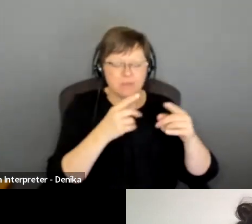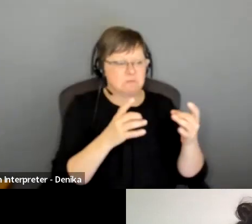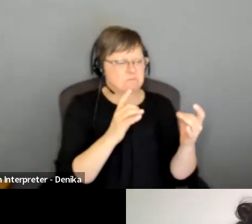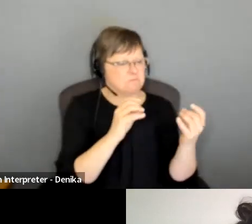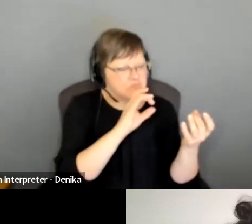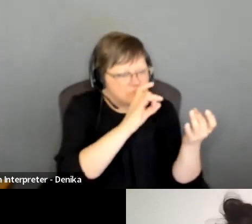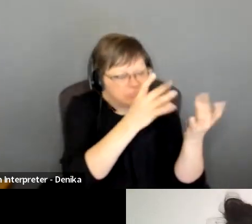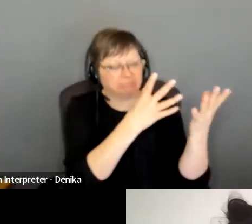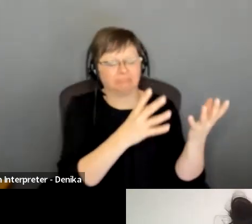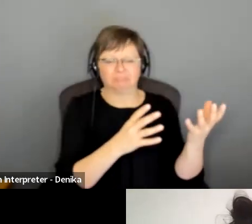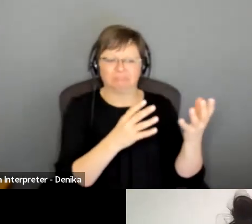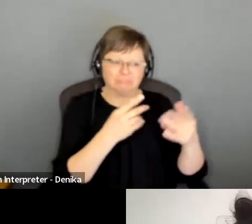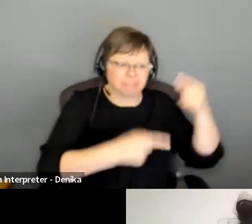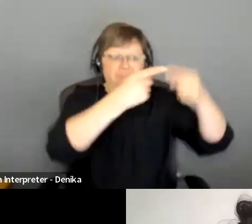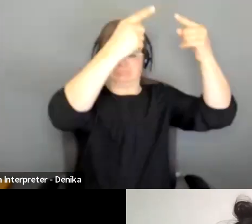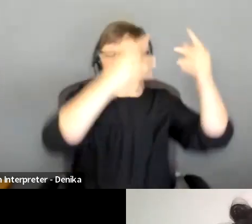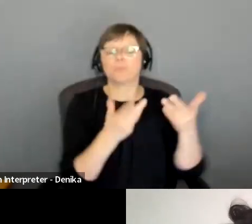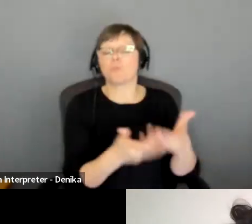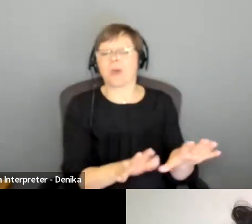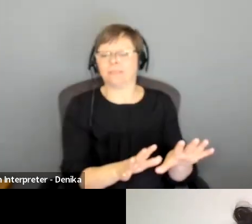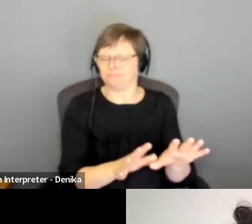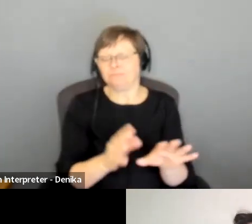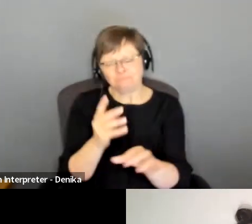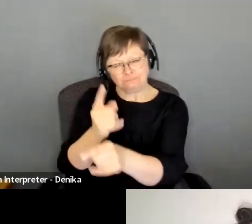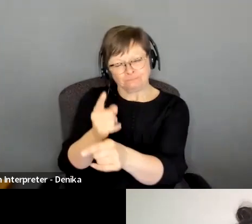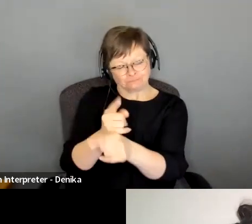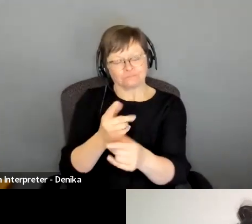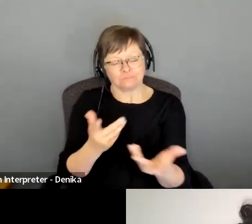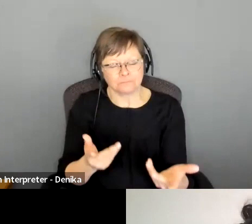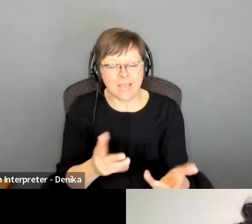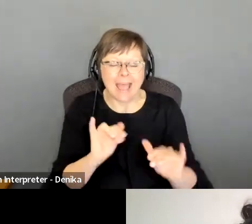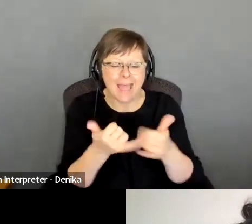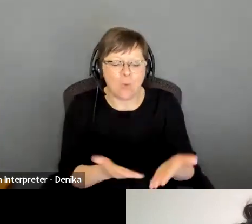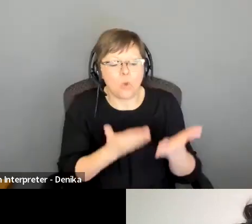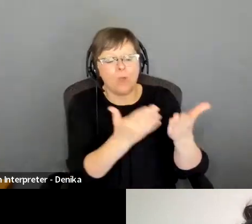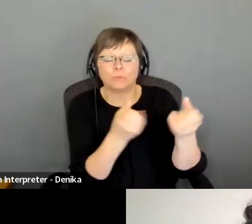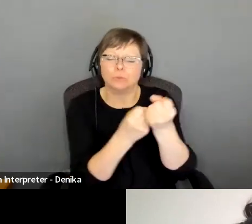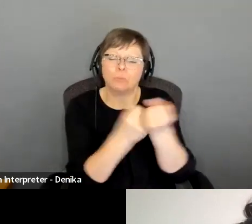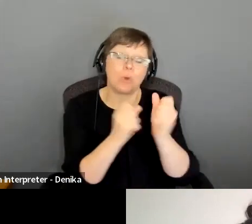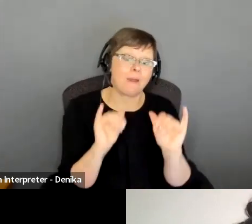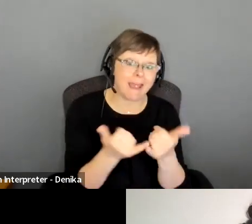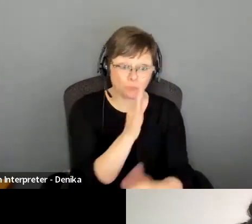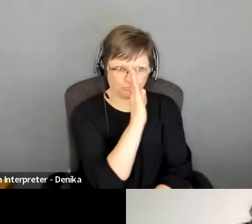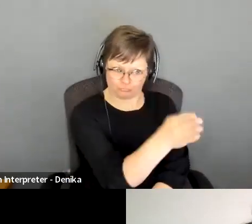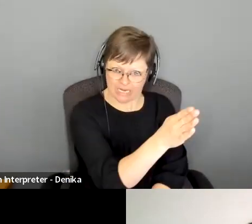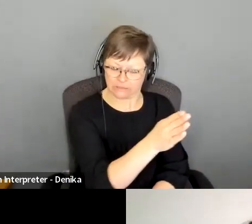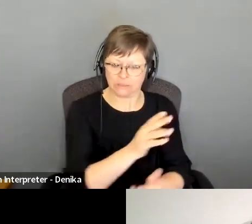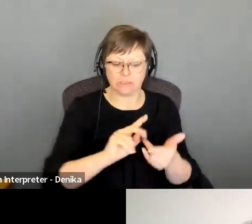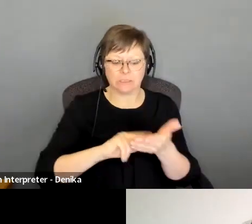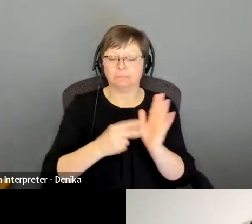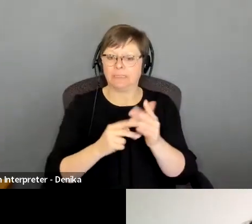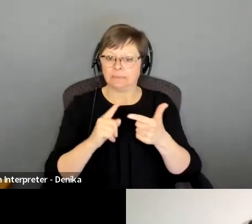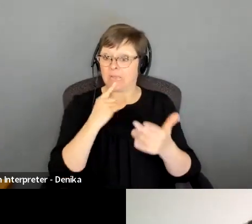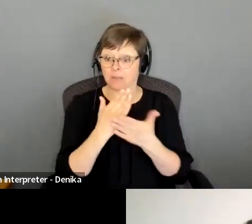crash principle is an important way to set it up, because there are lots of different ways to be direct in offering support, direct in, again, making it about speaking to your